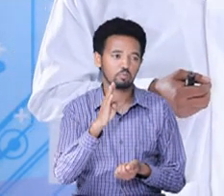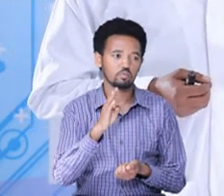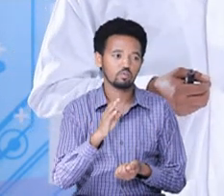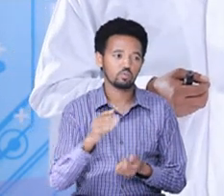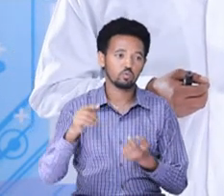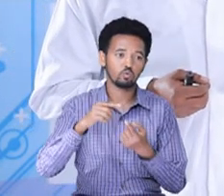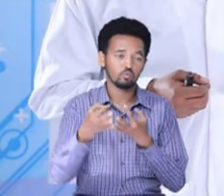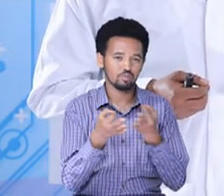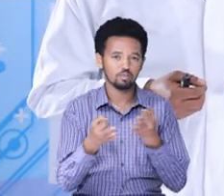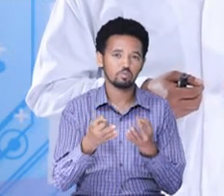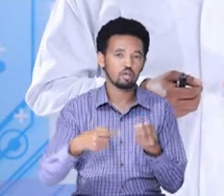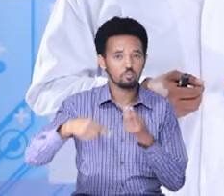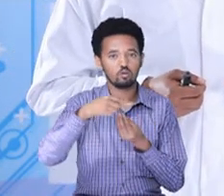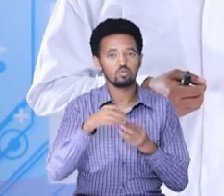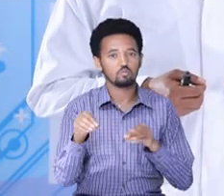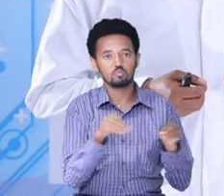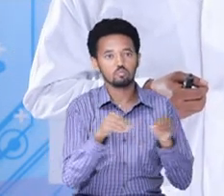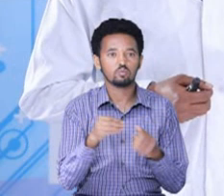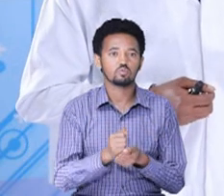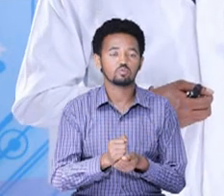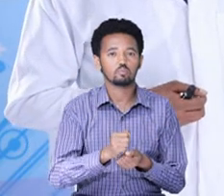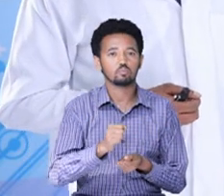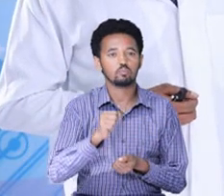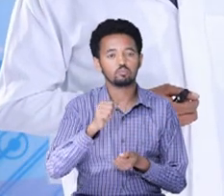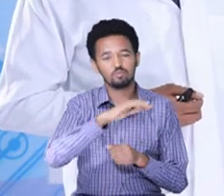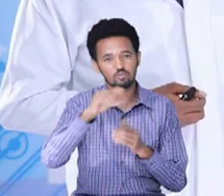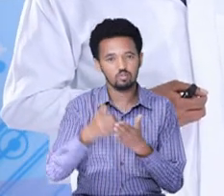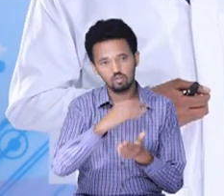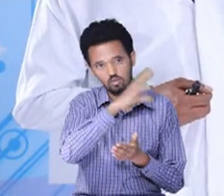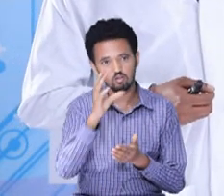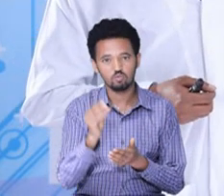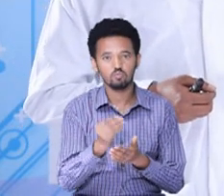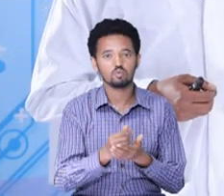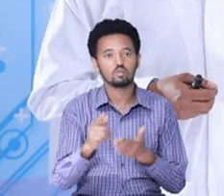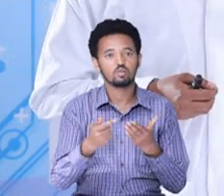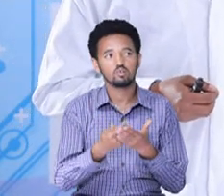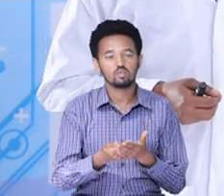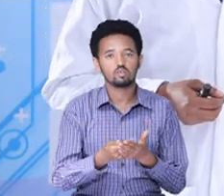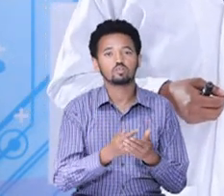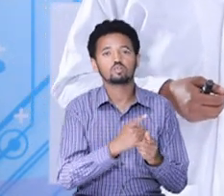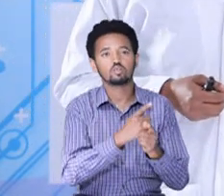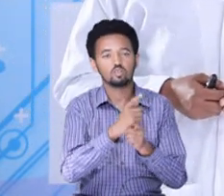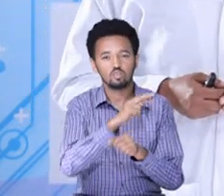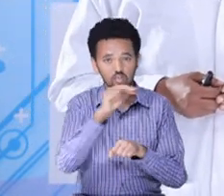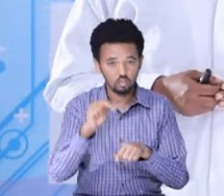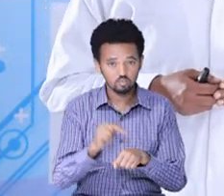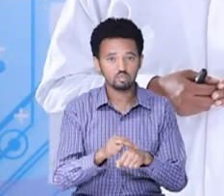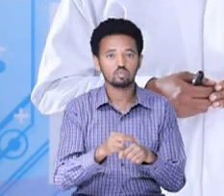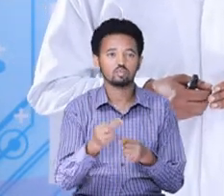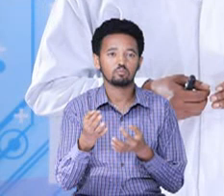explain about the movement of Pan-Africanism and its contribution to the national liberation struggle